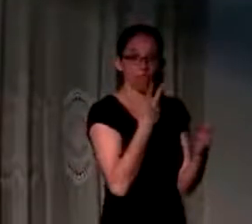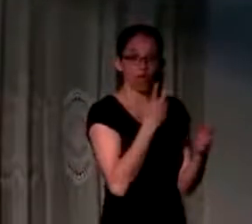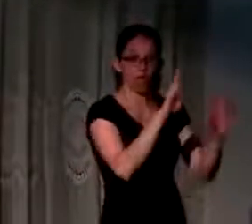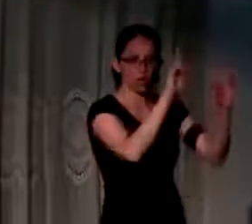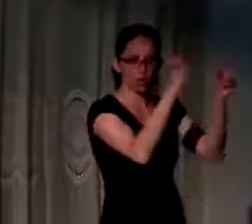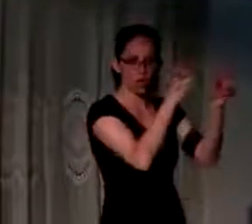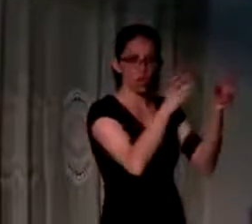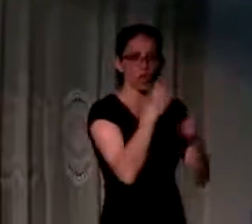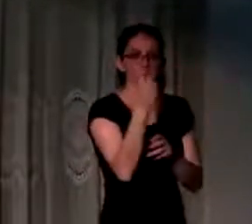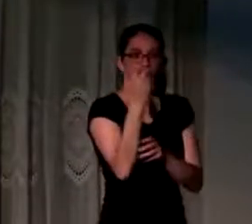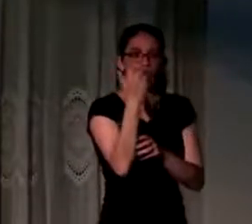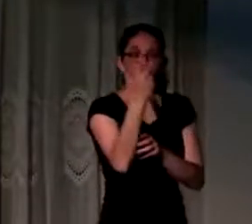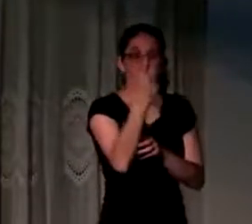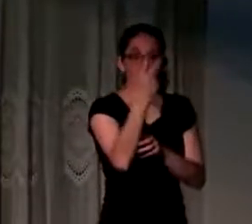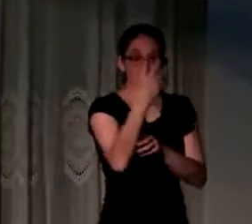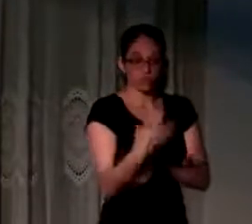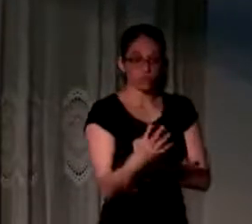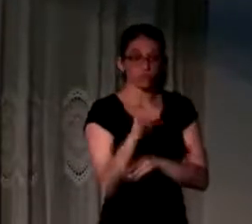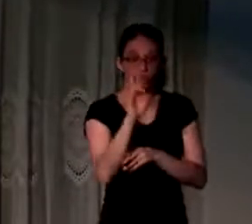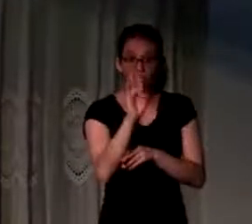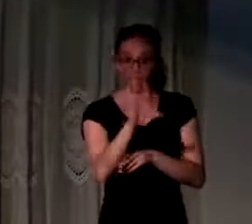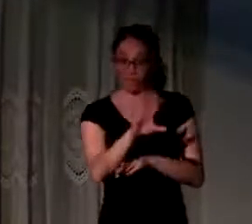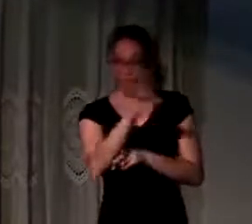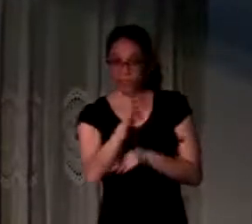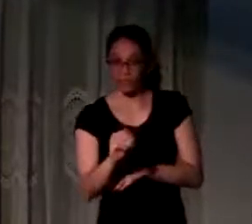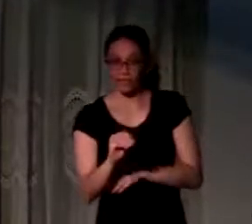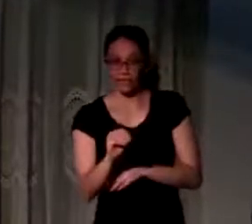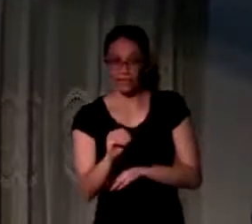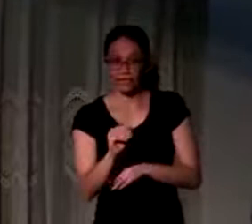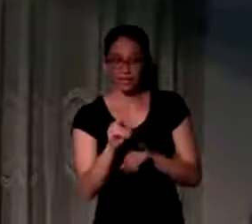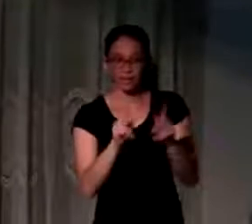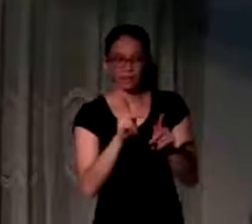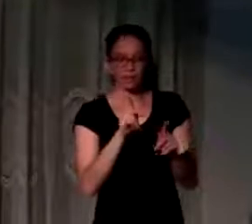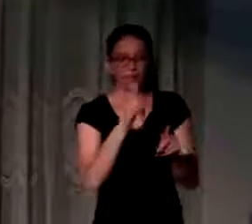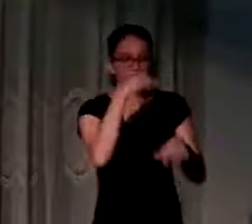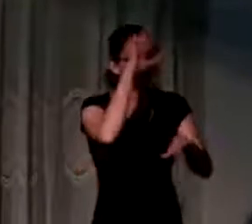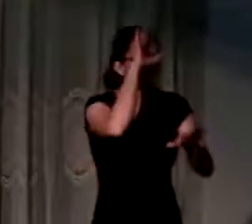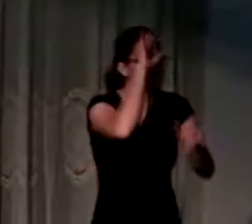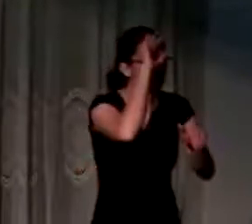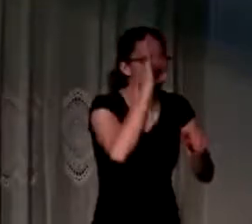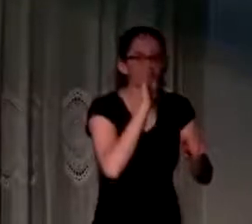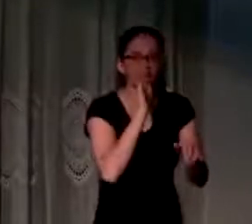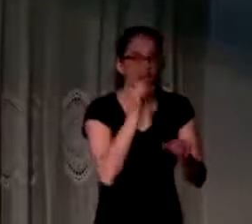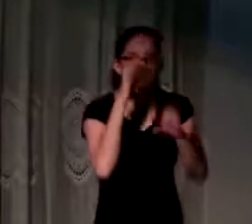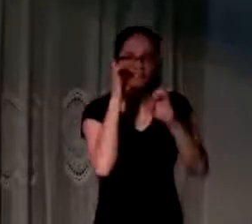3/4 of Americans are gullible and willfully uneducated.